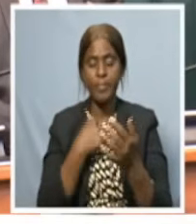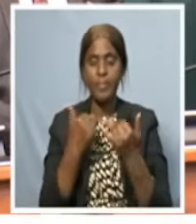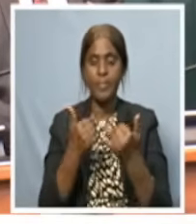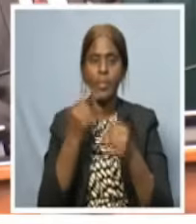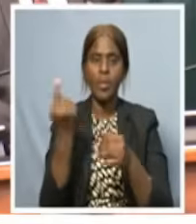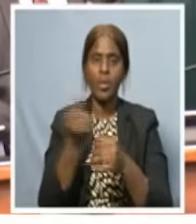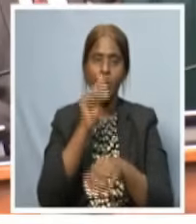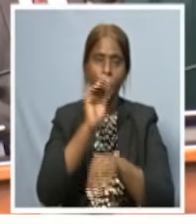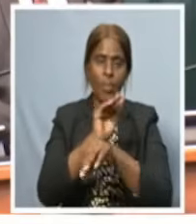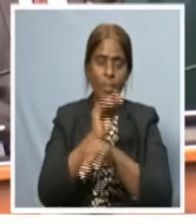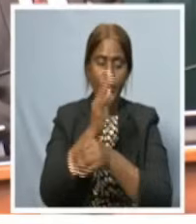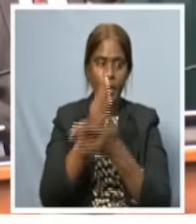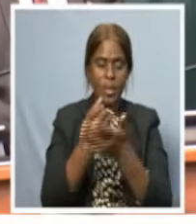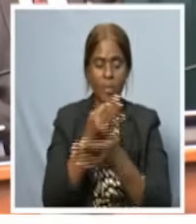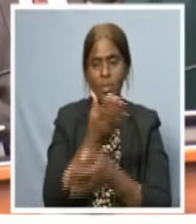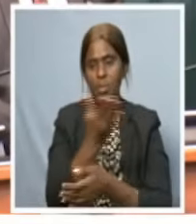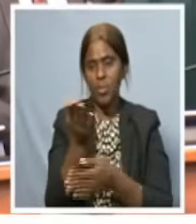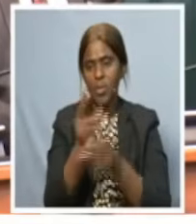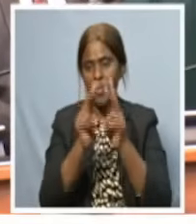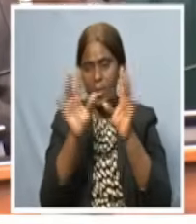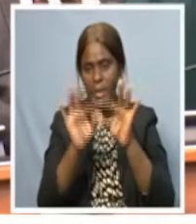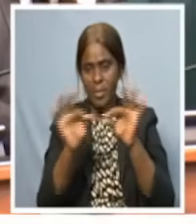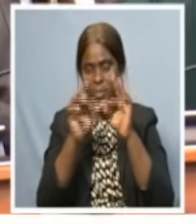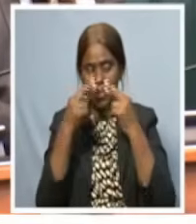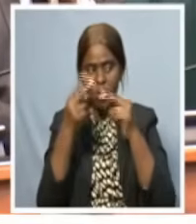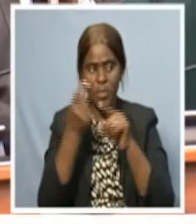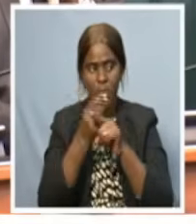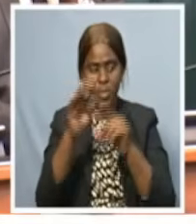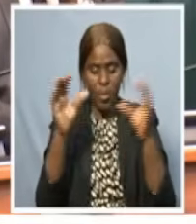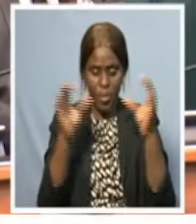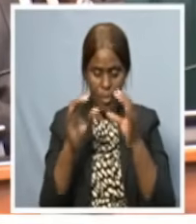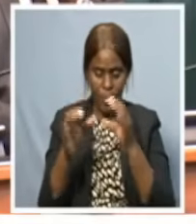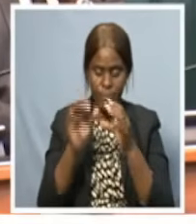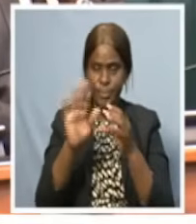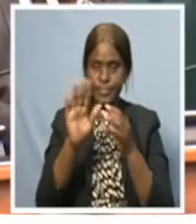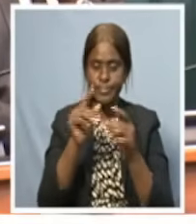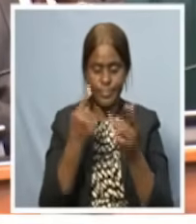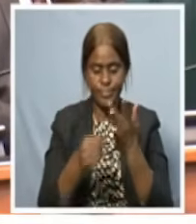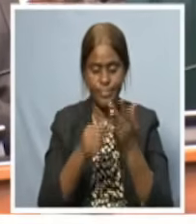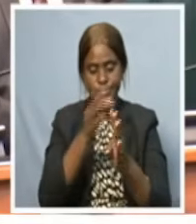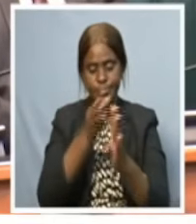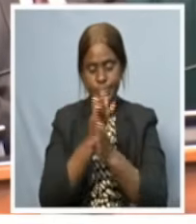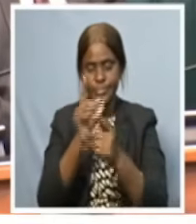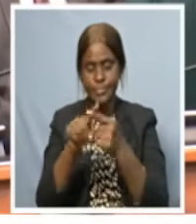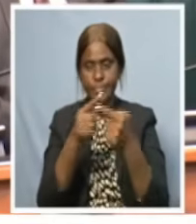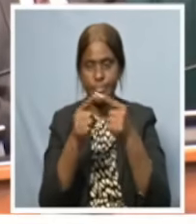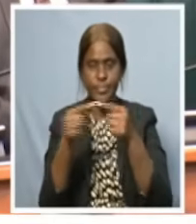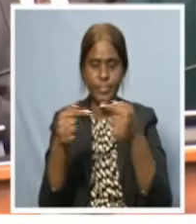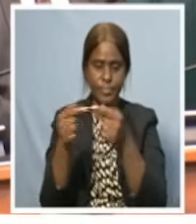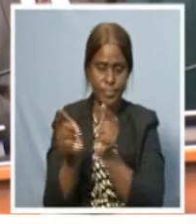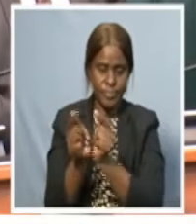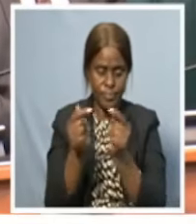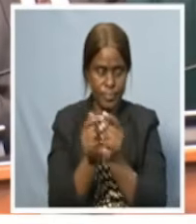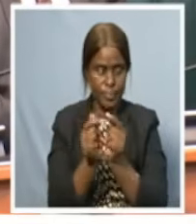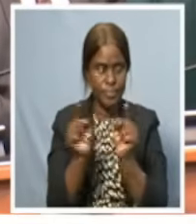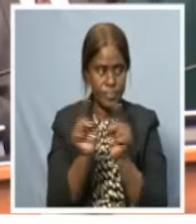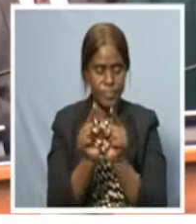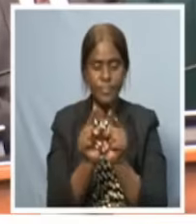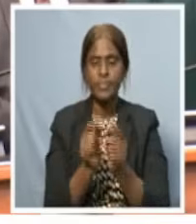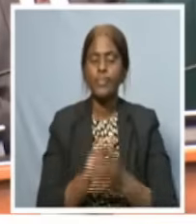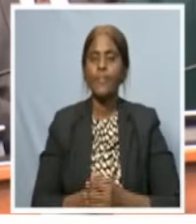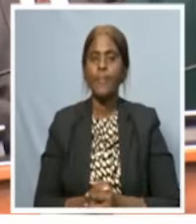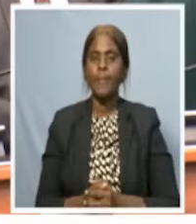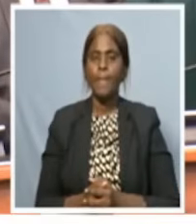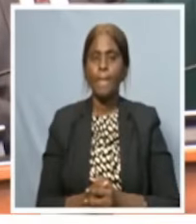me to comment on some of the key findings from the committee's engagement with various stakeholders on this topical